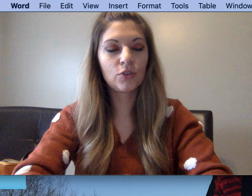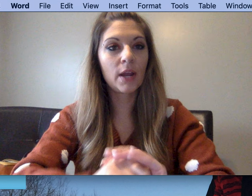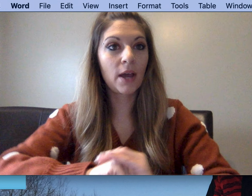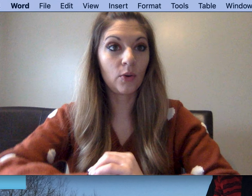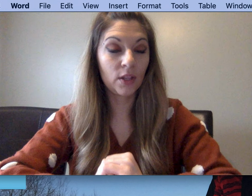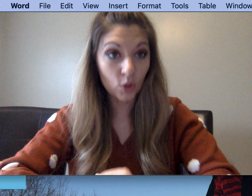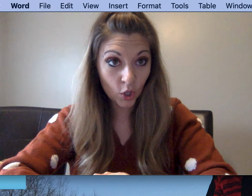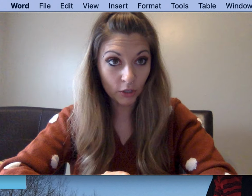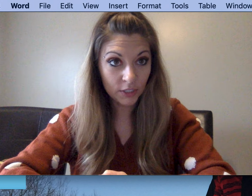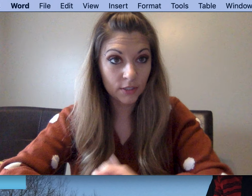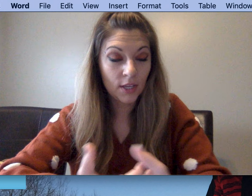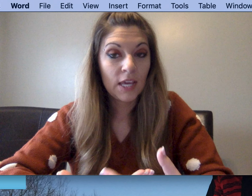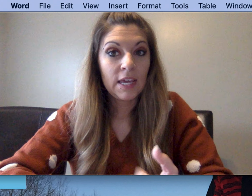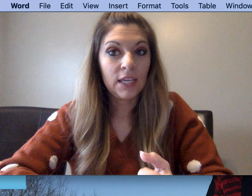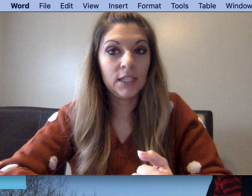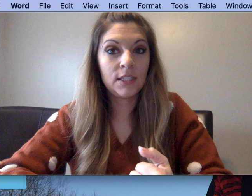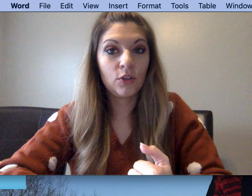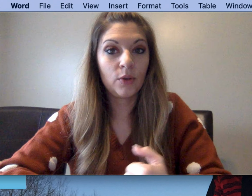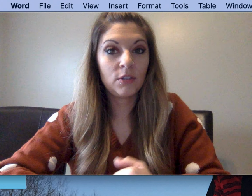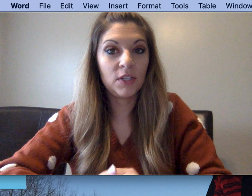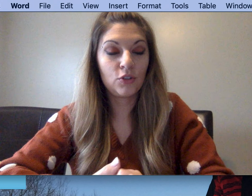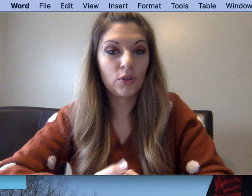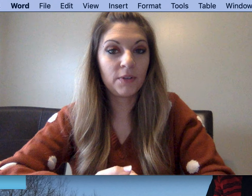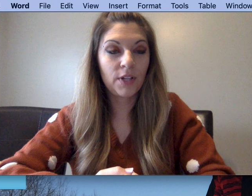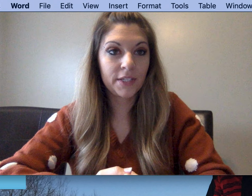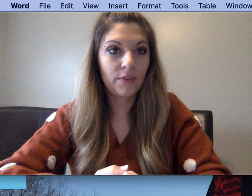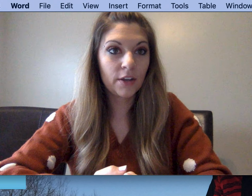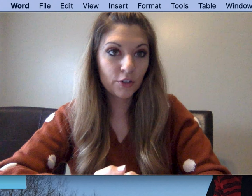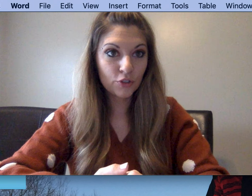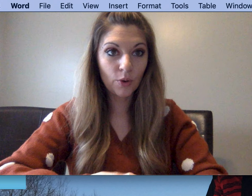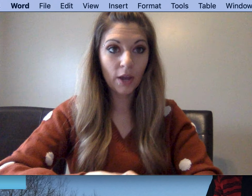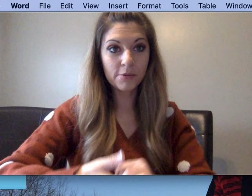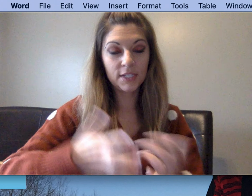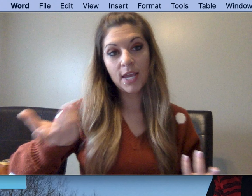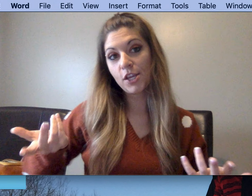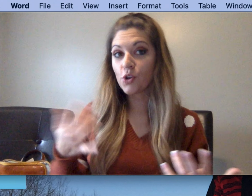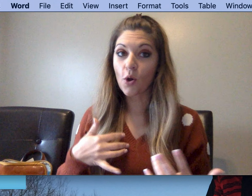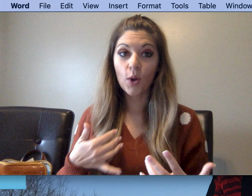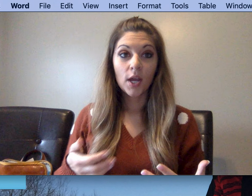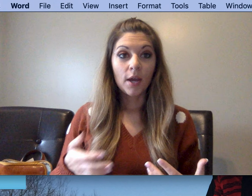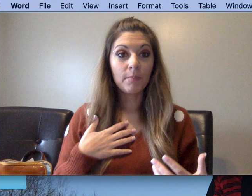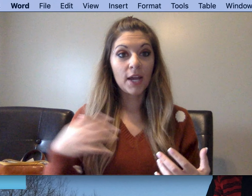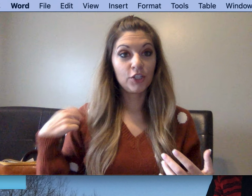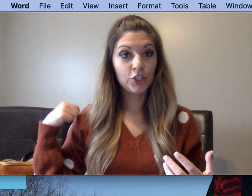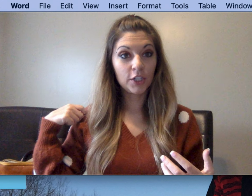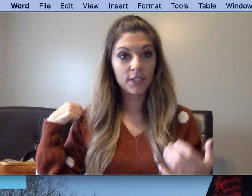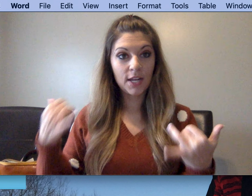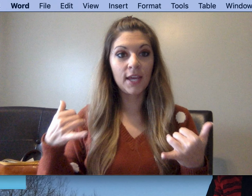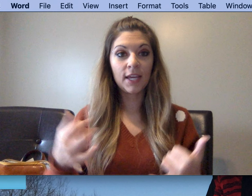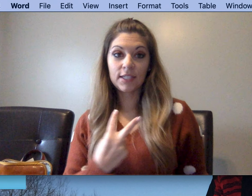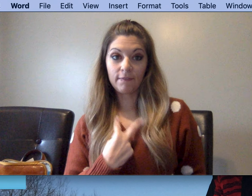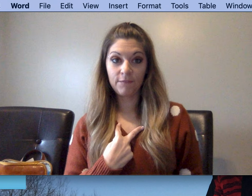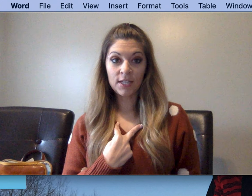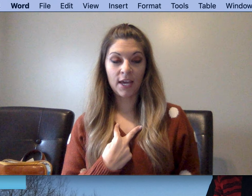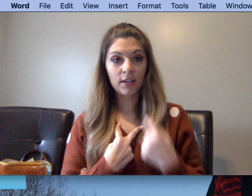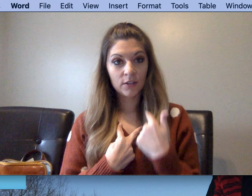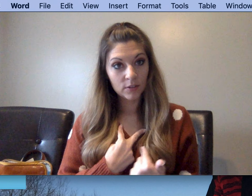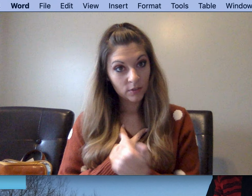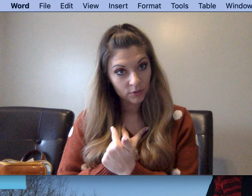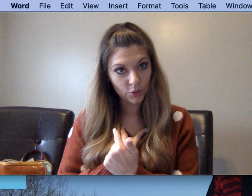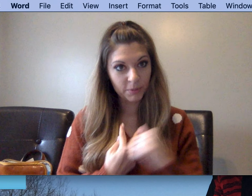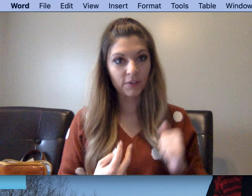you describe how it looks is going to be a descriptive classifier. So I would say, you know, my shirt today is a